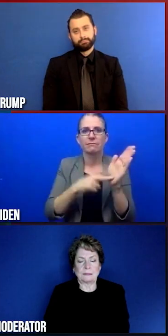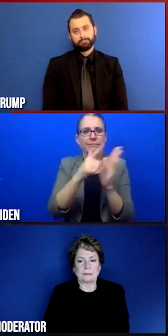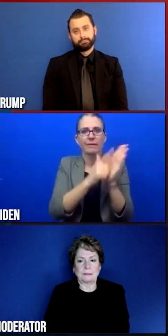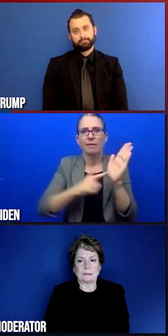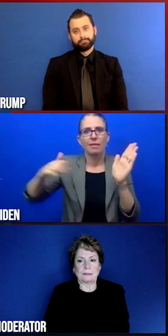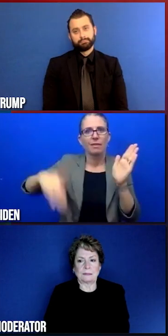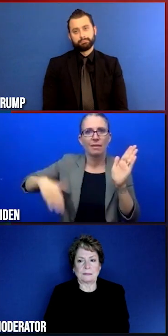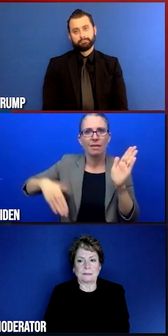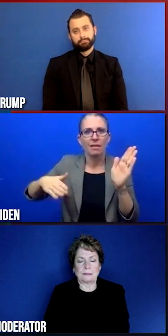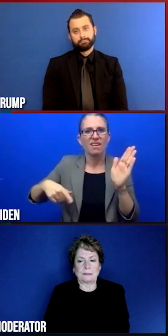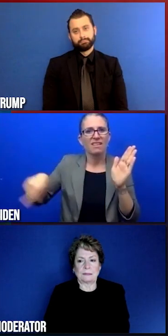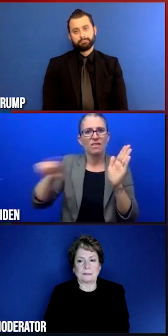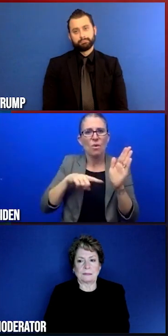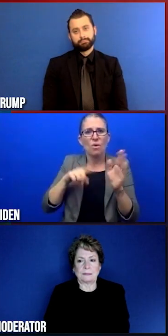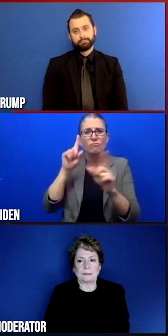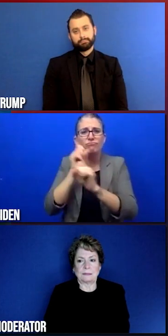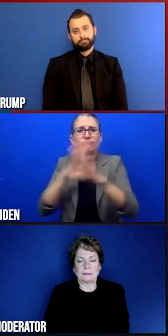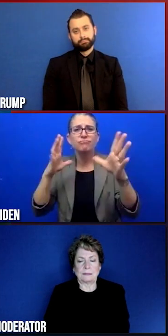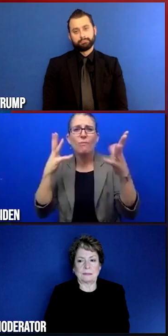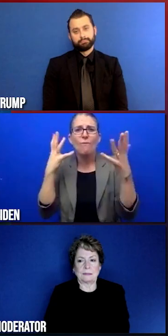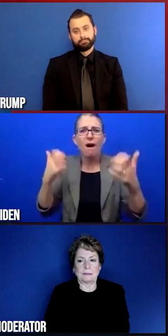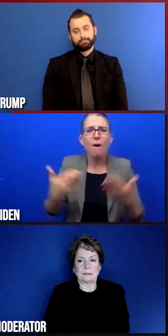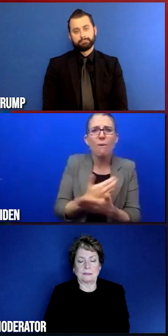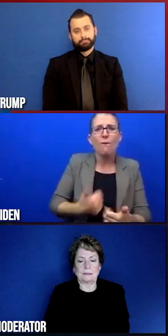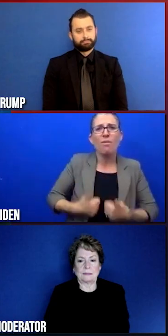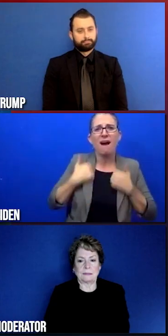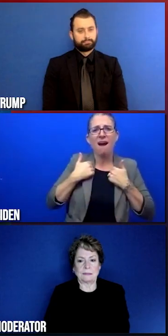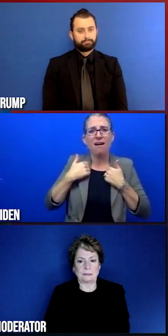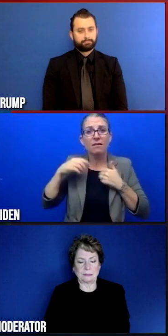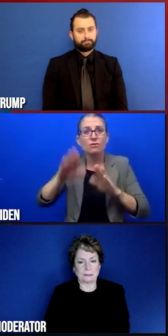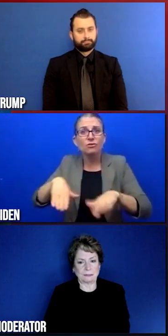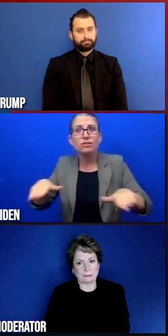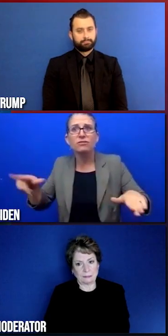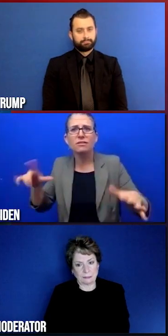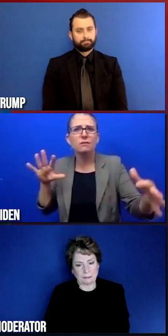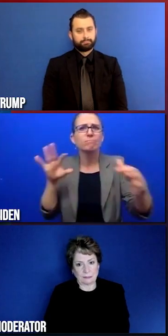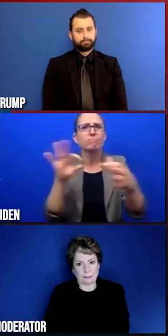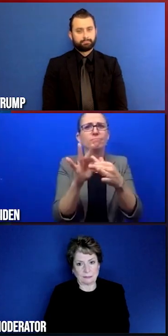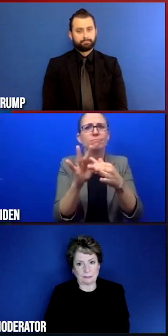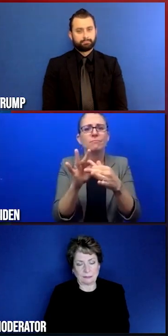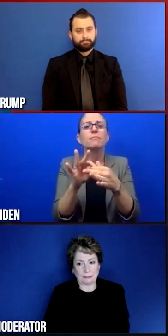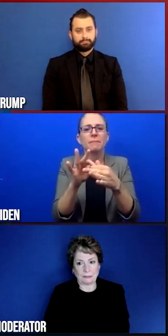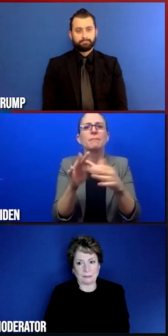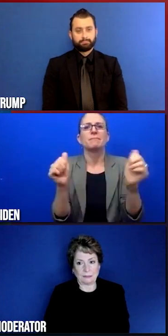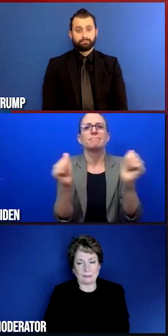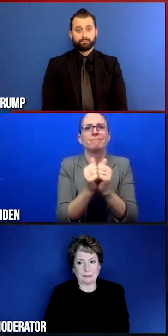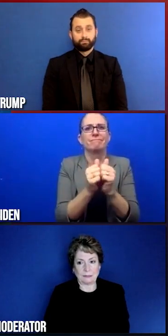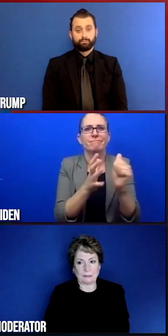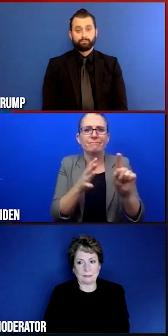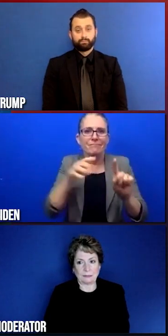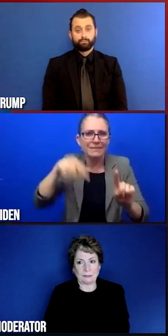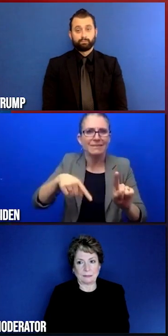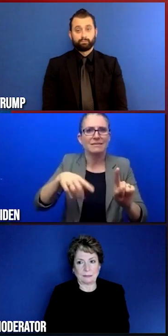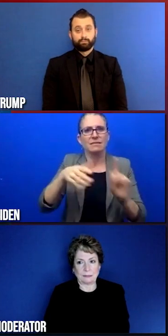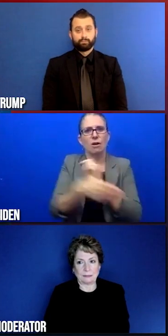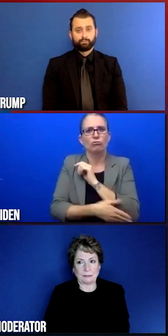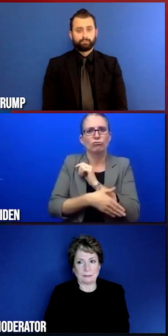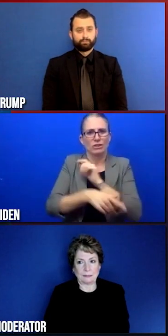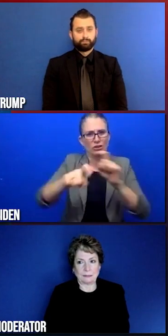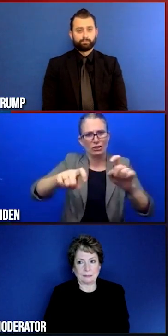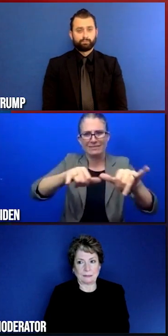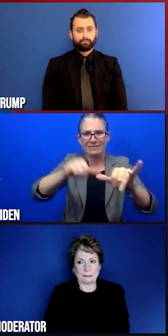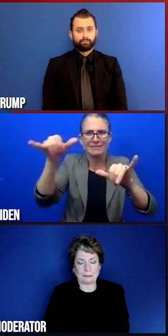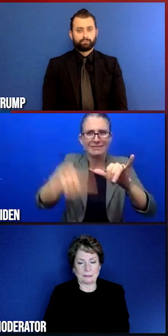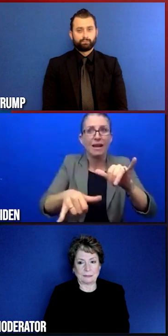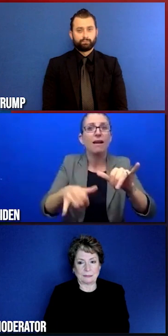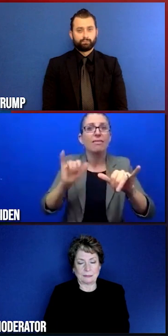certified again to be able to stay in this country and put on a path to citizenship. The idea that they are being sent home by this guy, and they